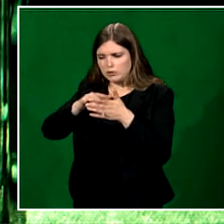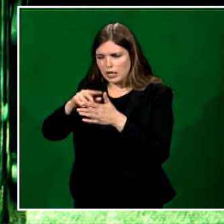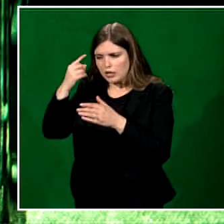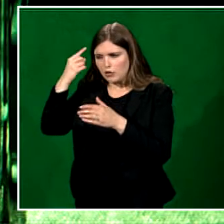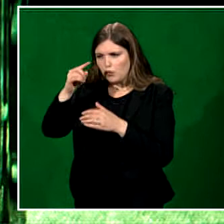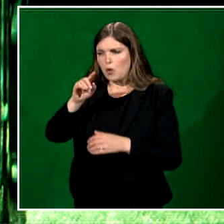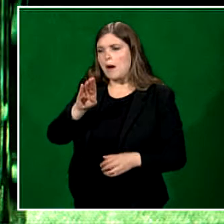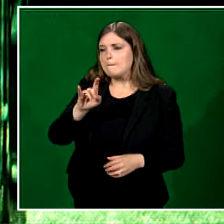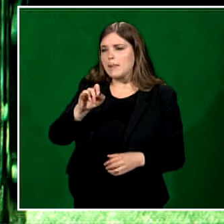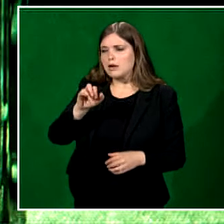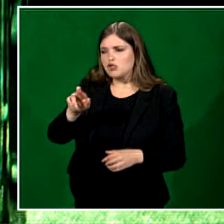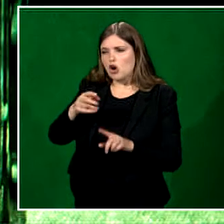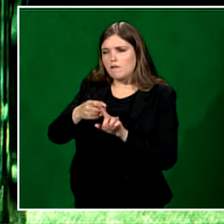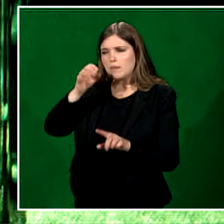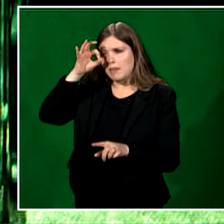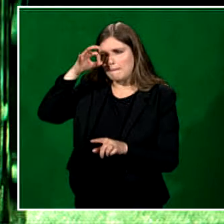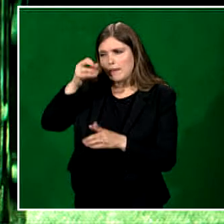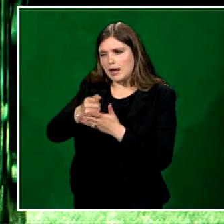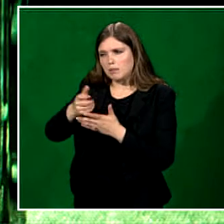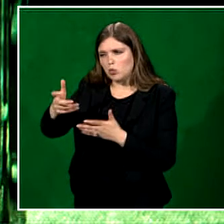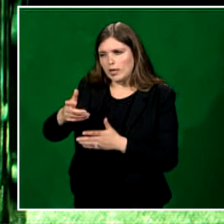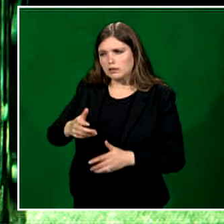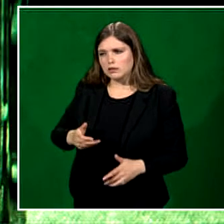biochar from the pineapple waste?